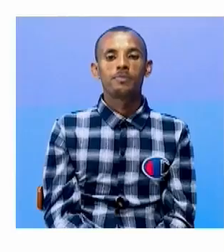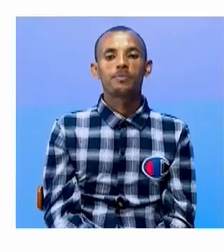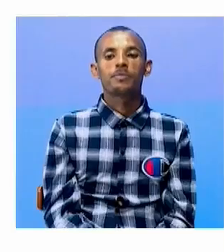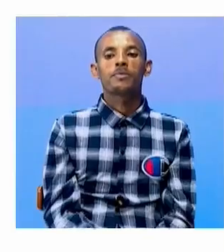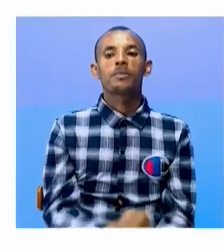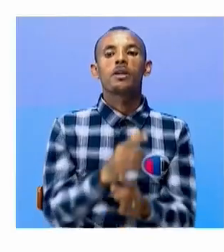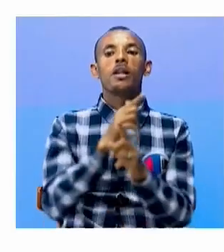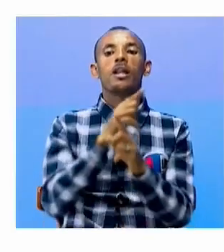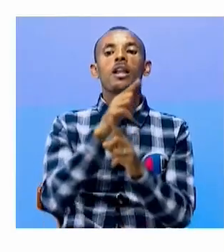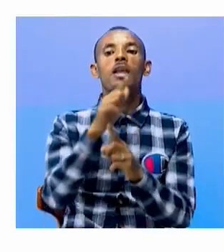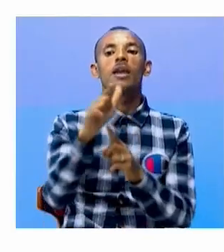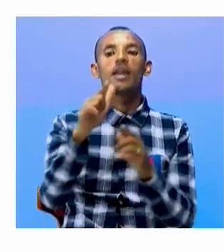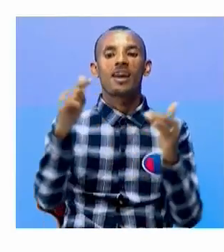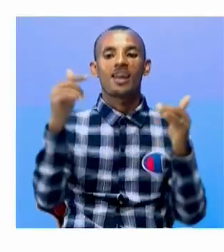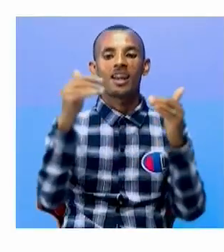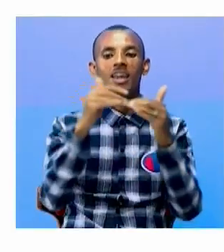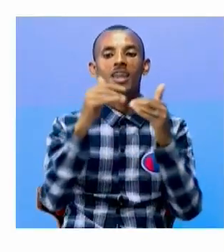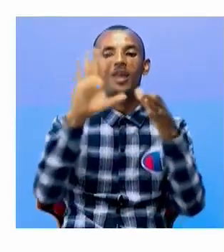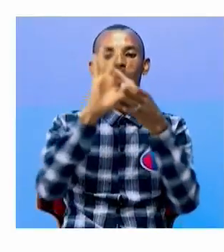linear equations.